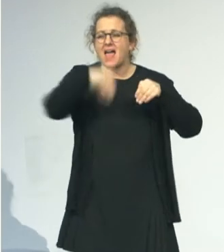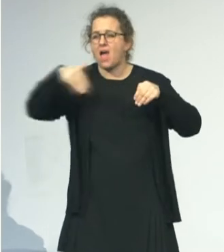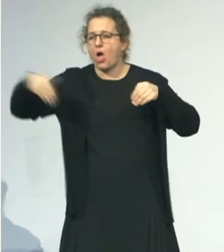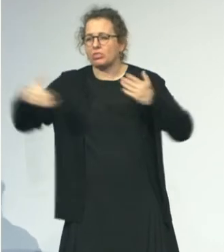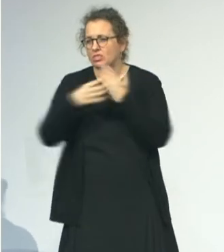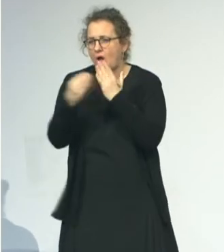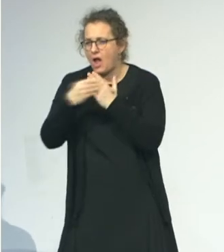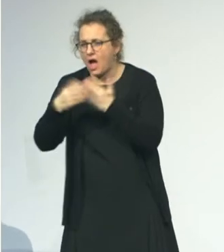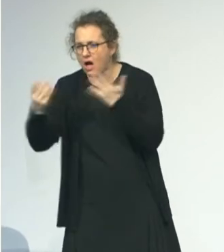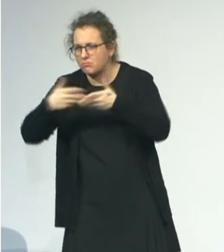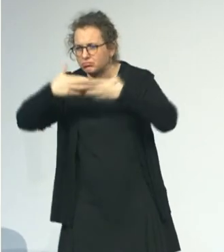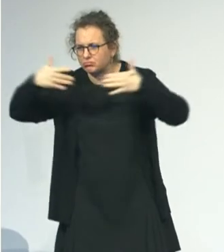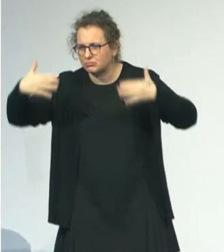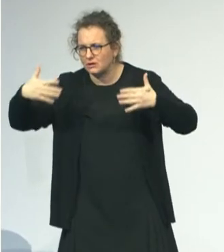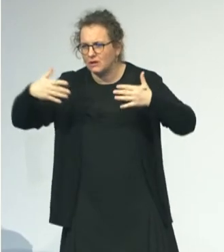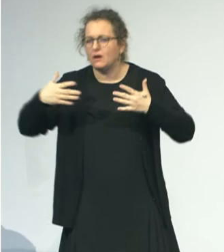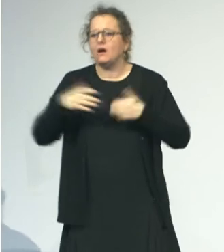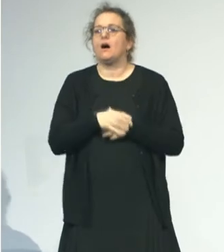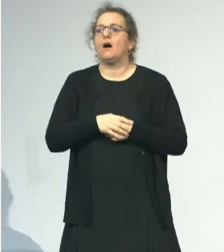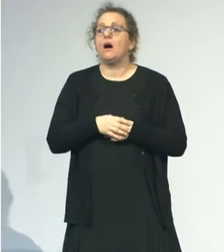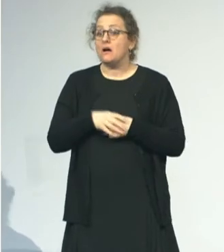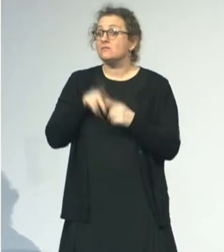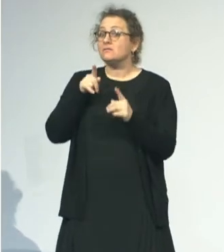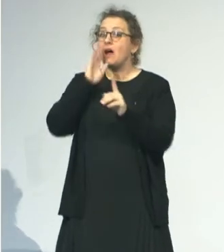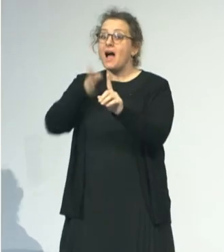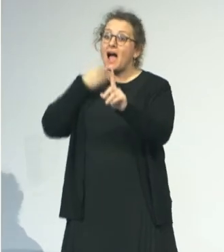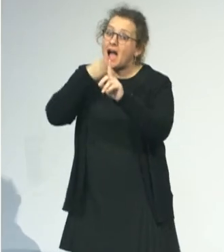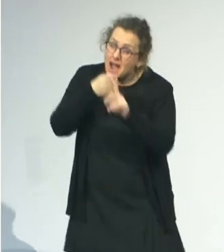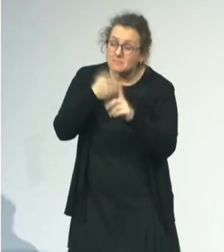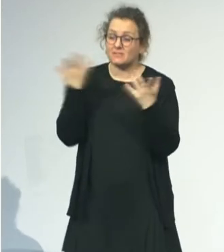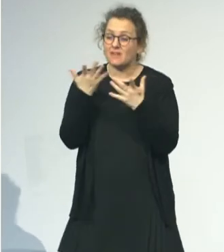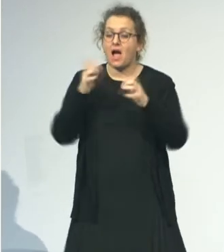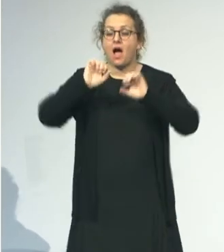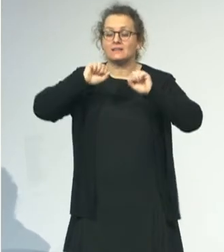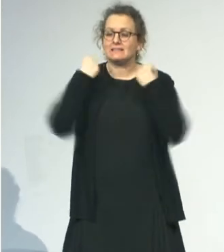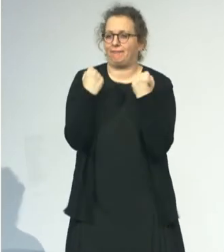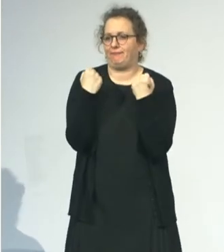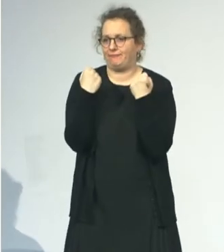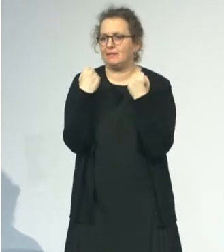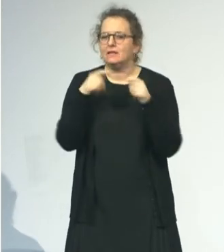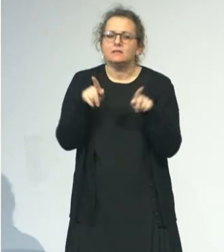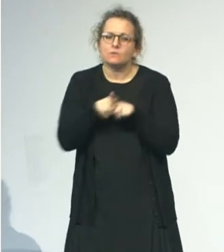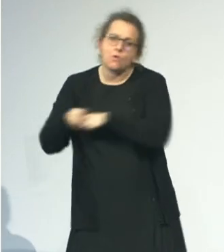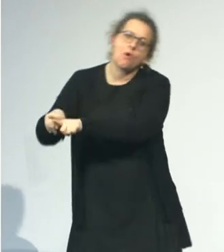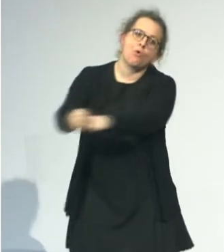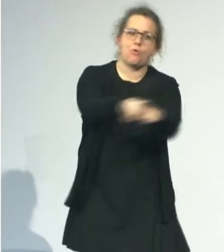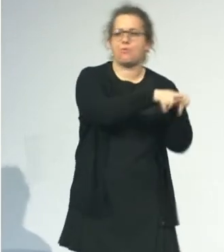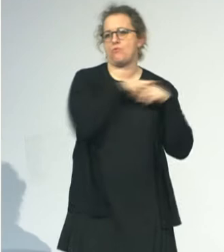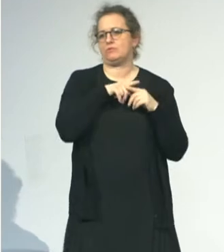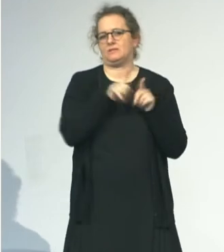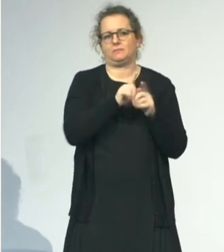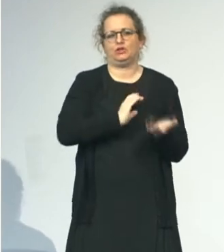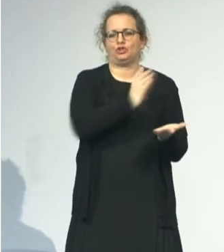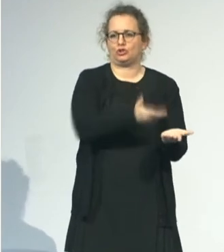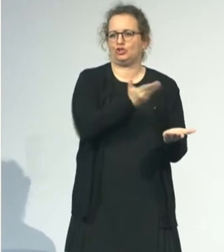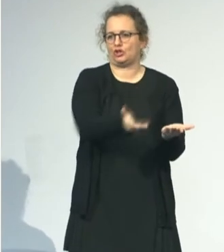same opportunity to everyone. 10 minutes on the stage presenting the innovation. That's what made me fall in love.